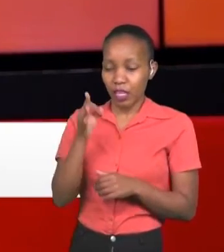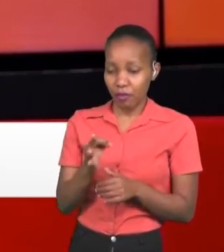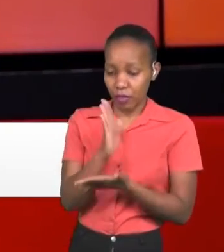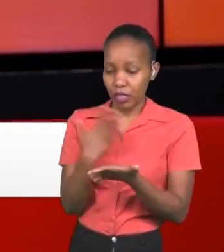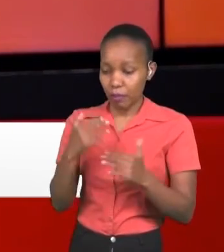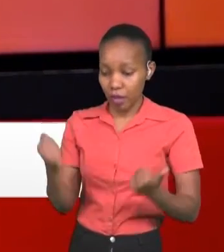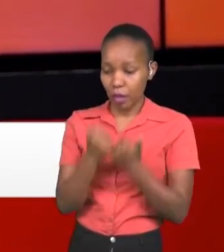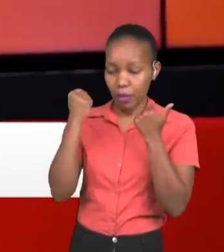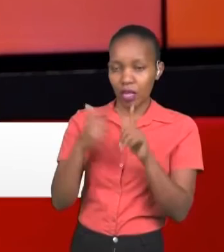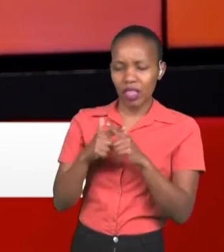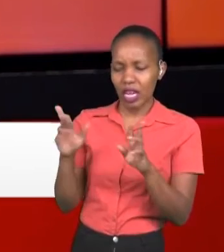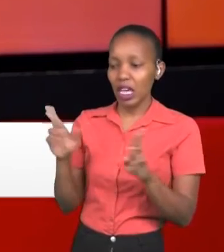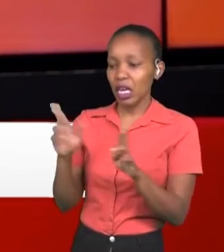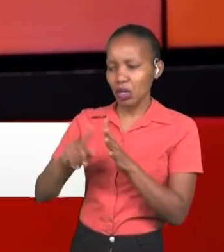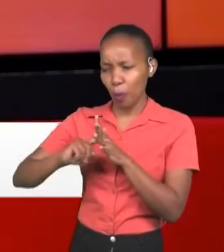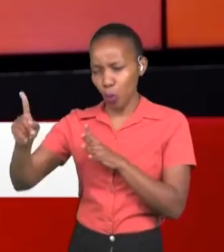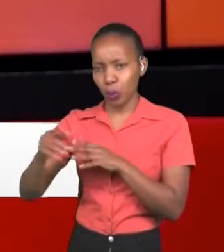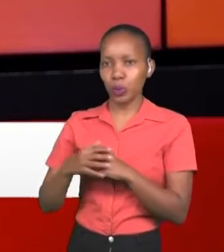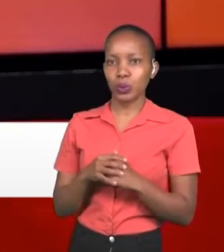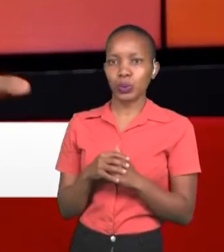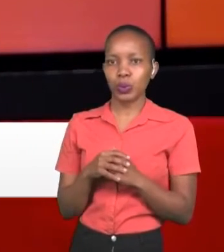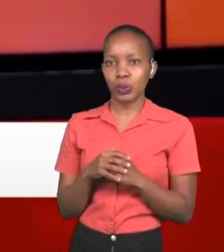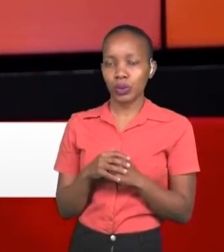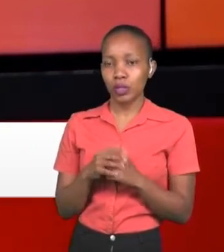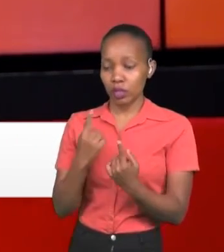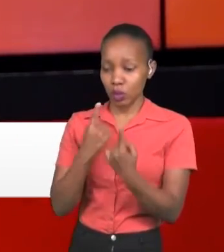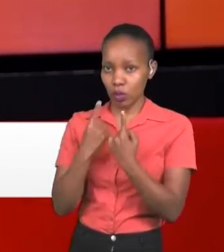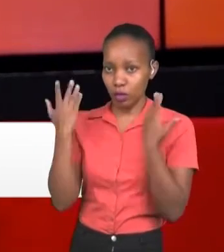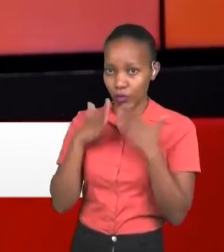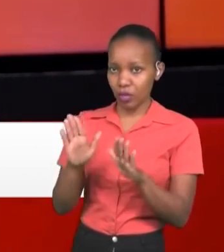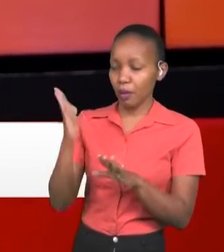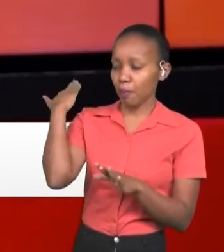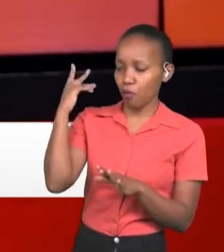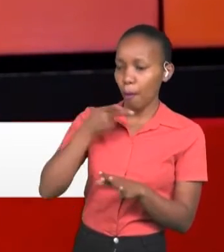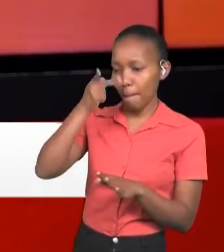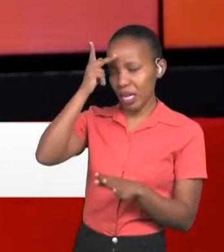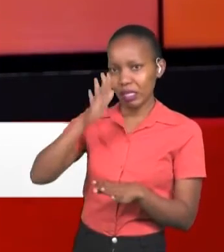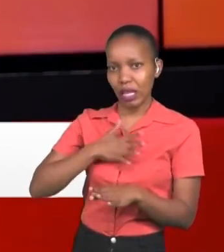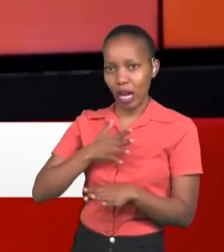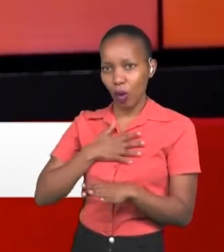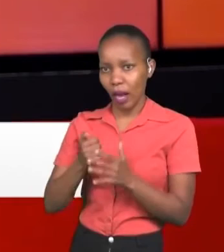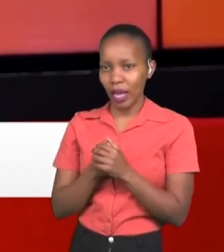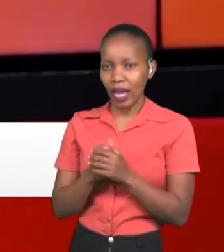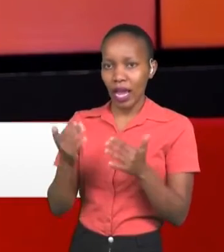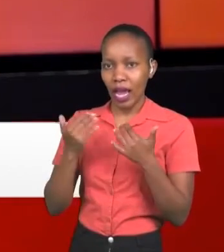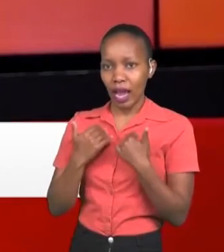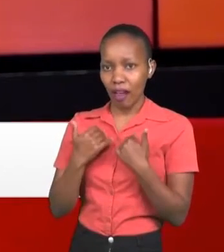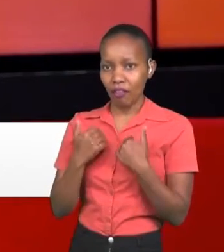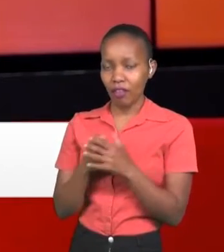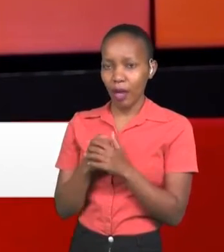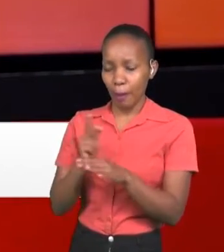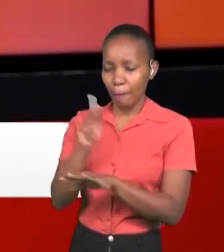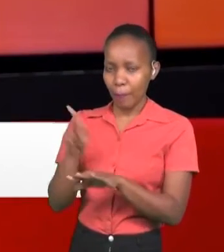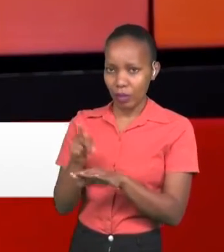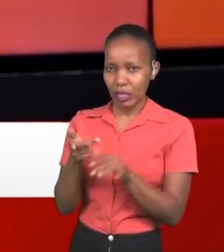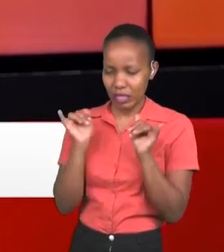happens and you're just ready to run. Okay. You know, like you said, back in the day our parents like they used to have like kind of a principle